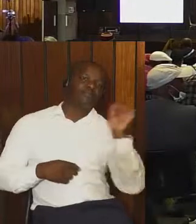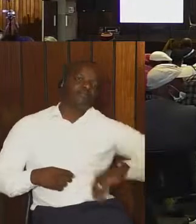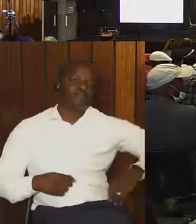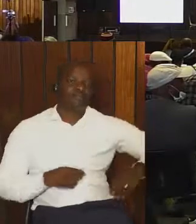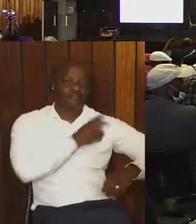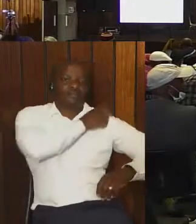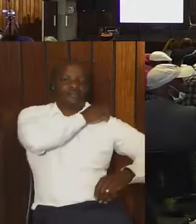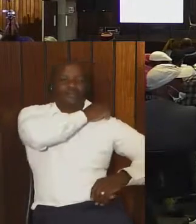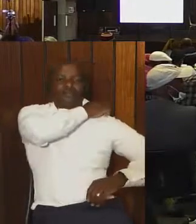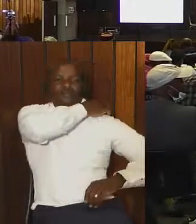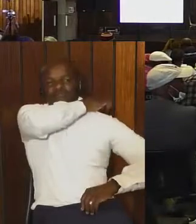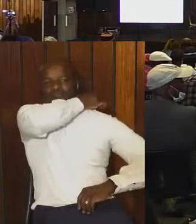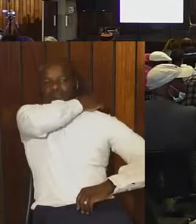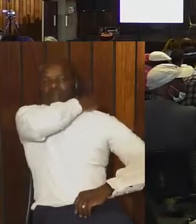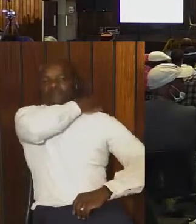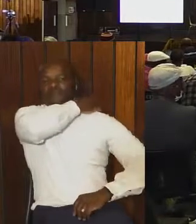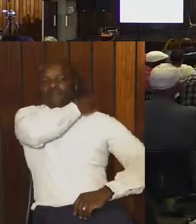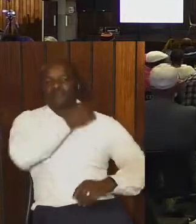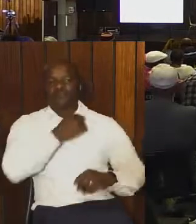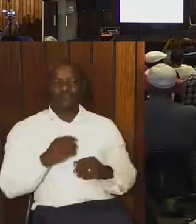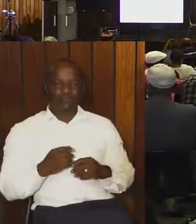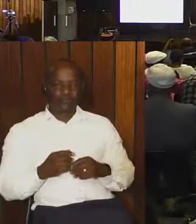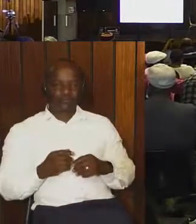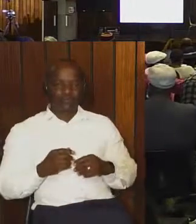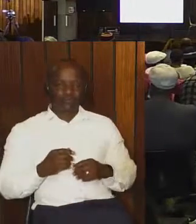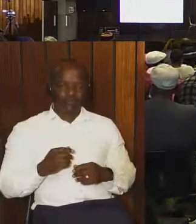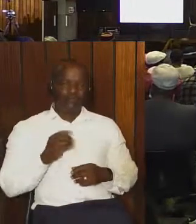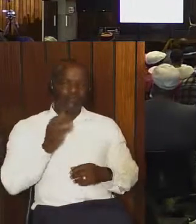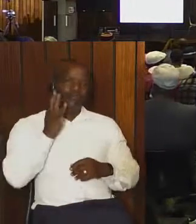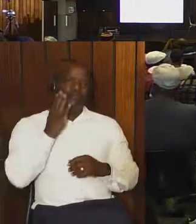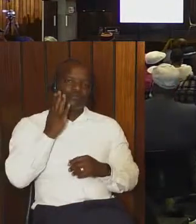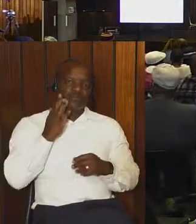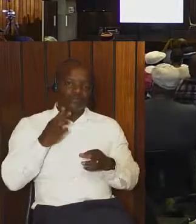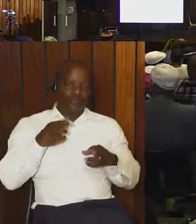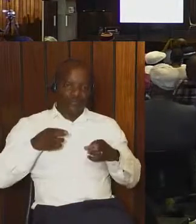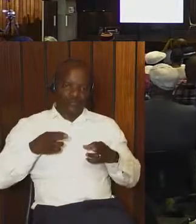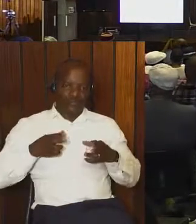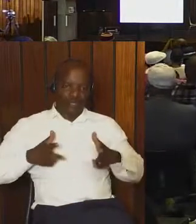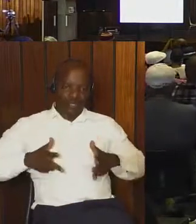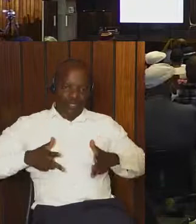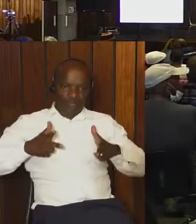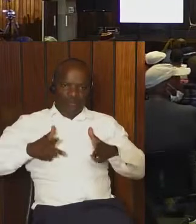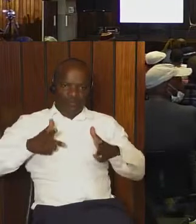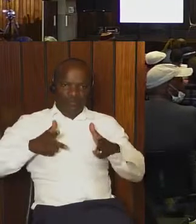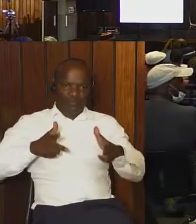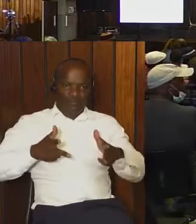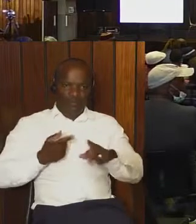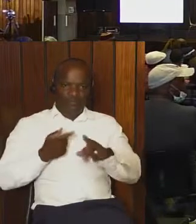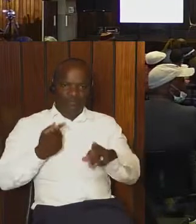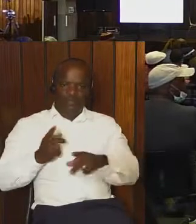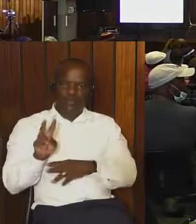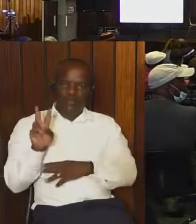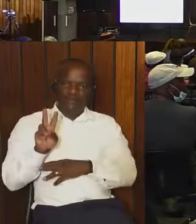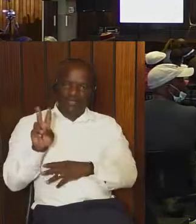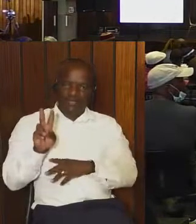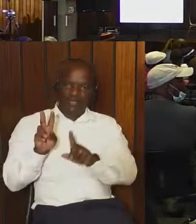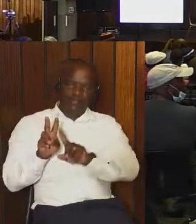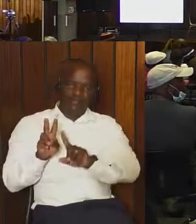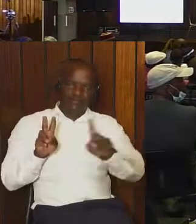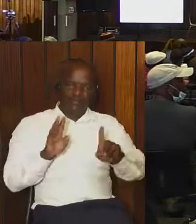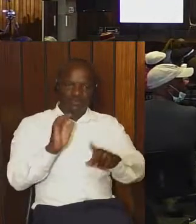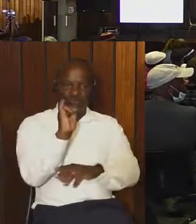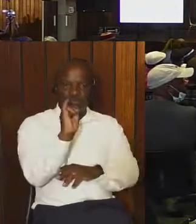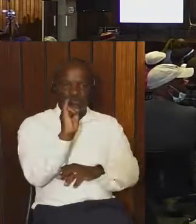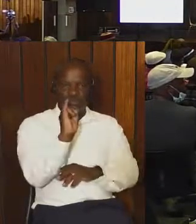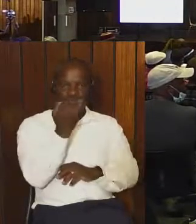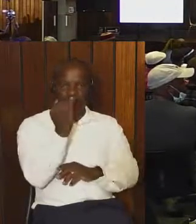this one question? When will they fix the railway from Vereeniging to Johannesburg? Because our people are suffering. I